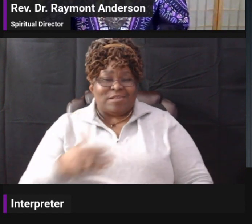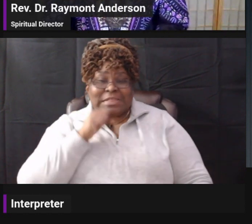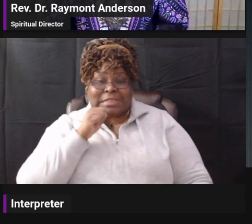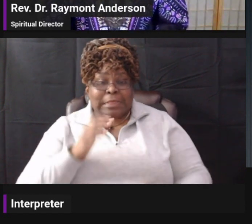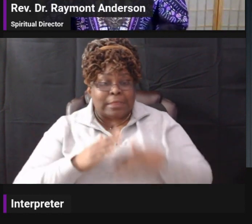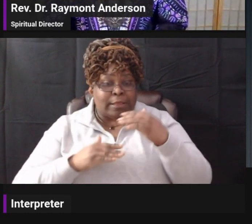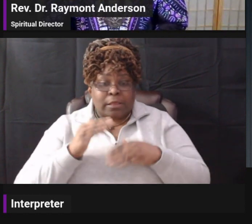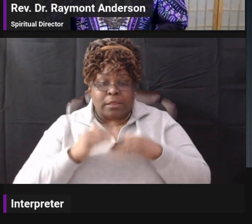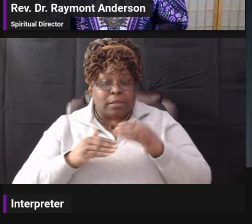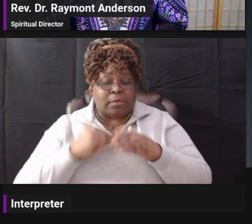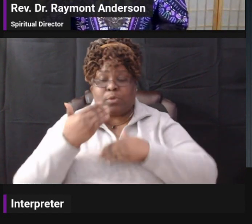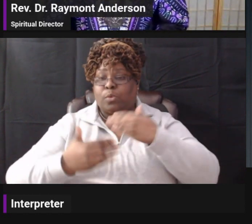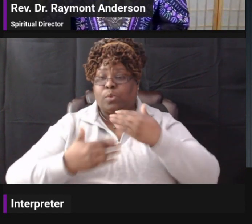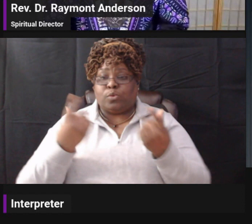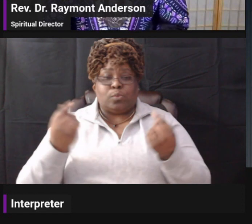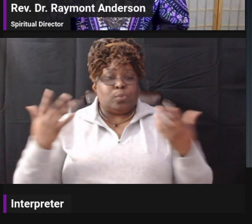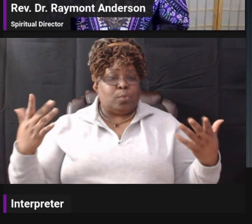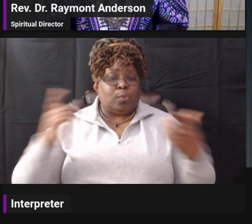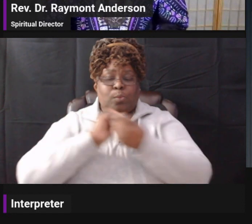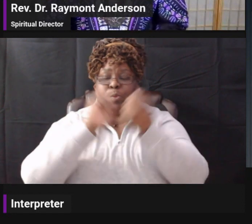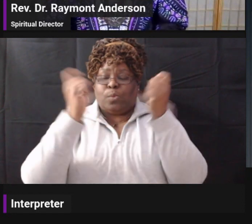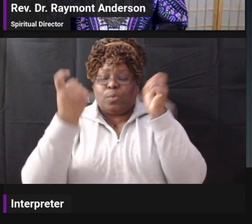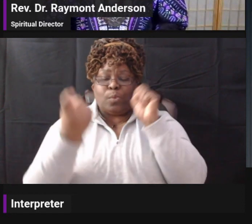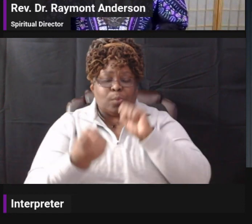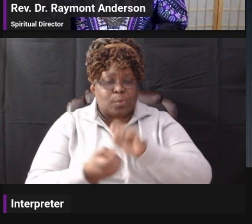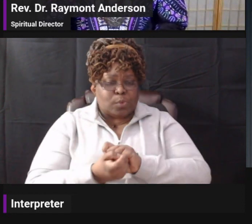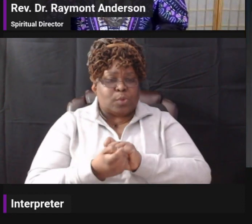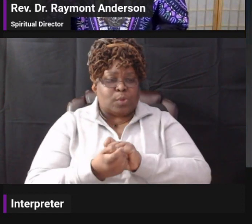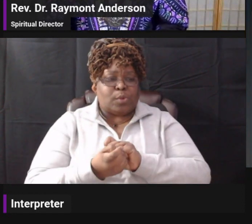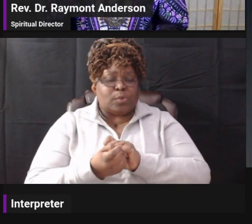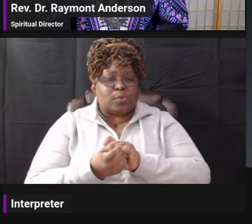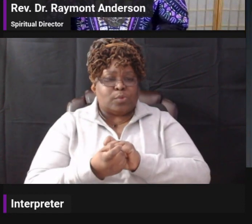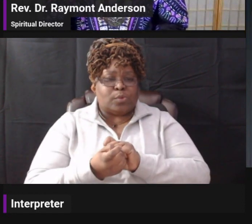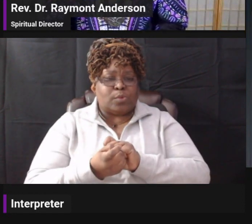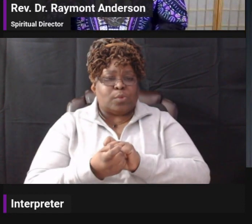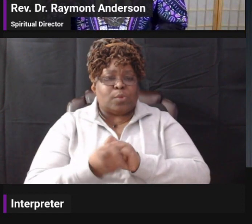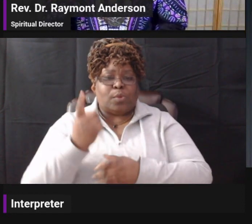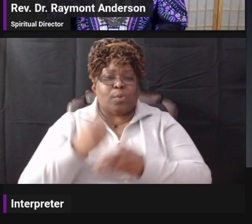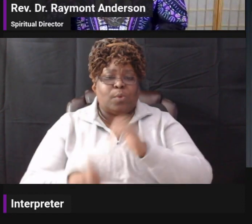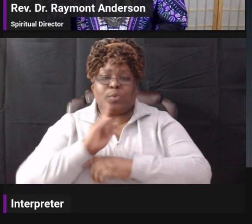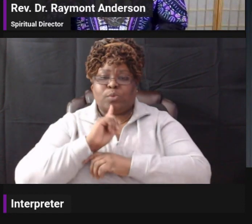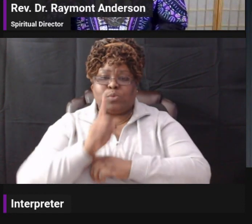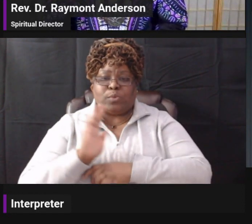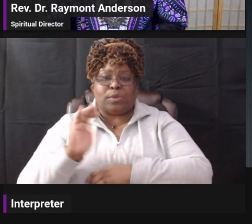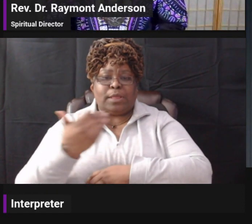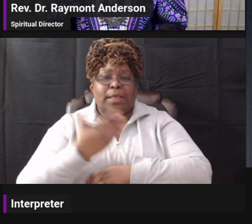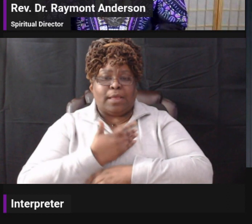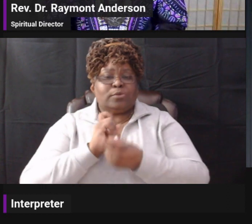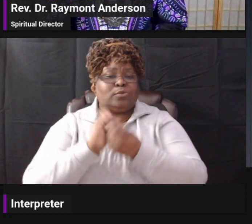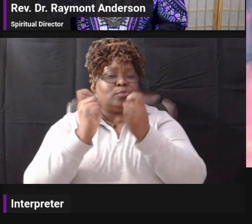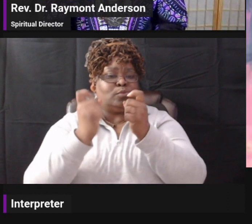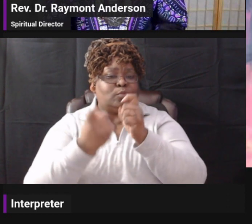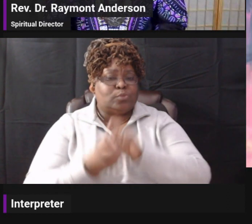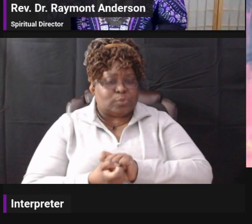Are we willing to be uncomfortable in order to change what truly is of concern for us to